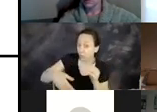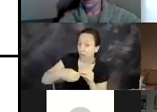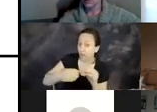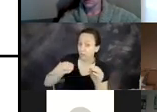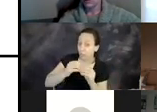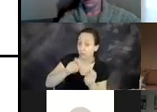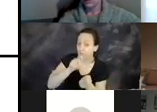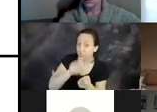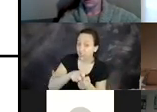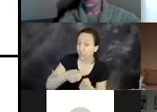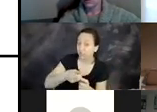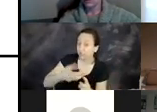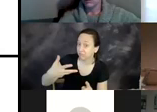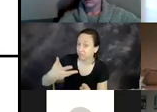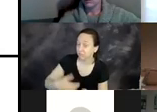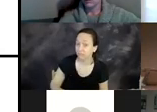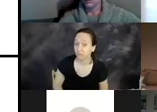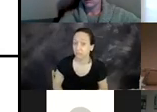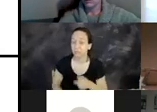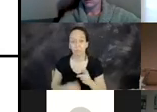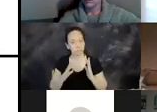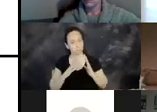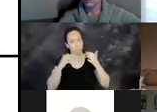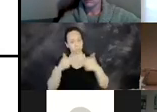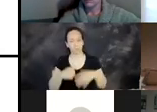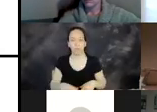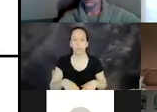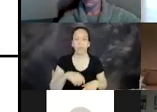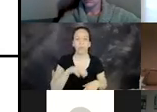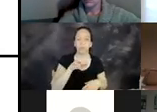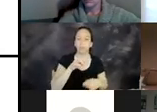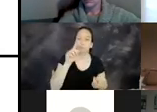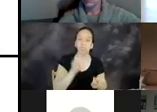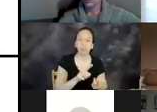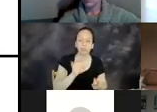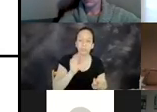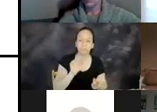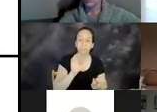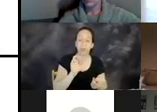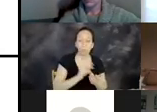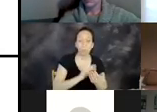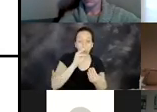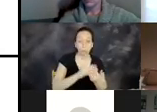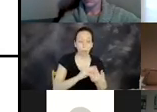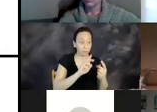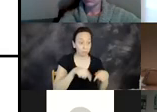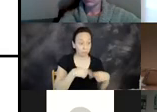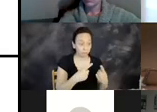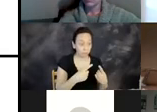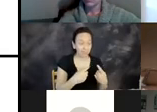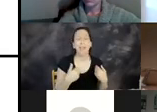though? Sure, absolutely. All reduced fare programs will also be able to access the apps,